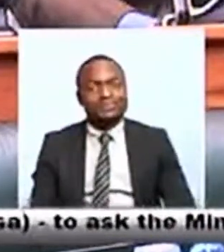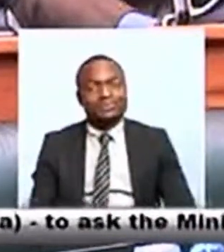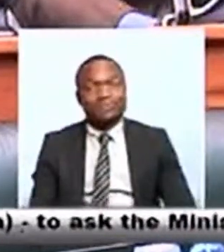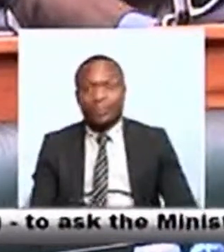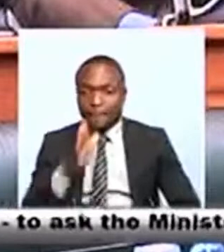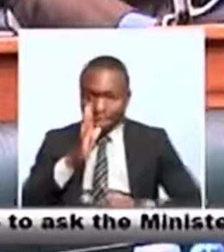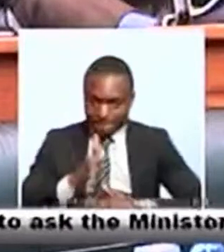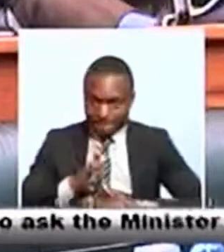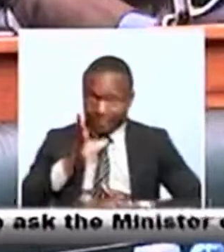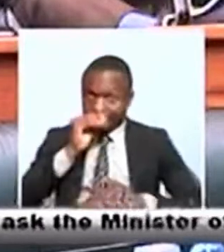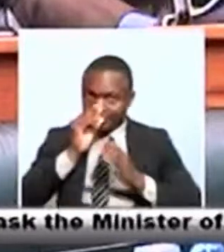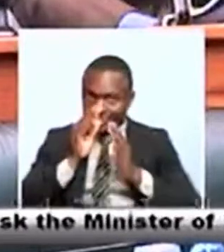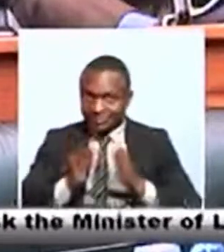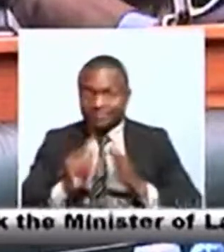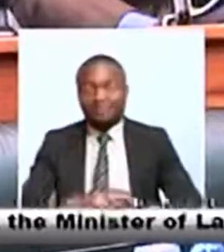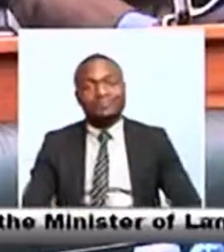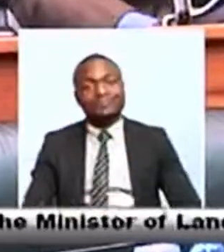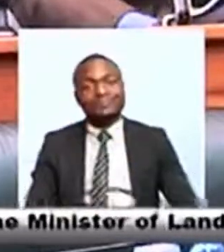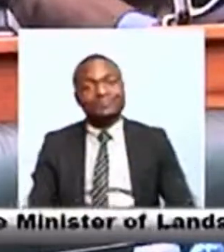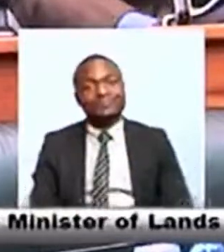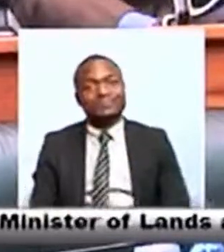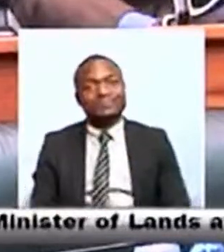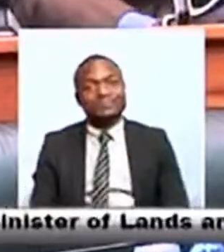Madam Speaker,